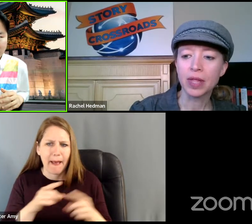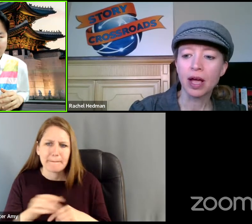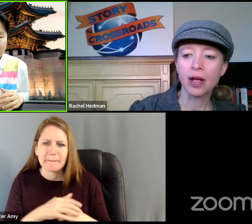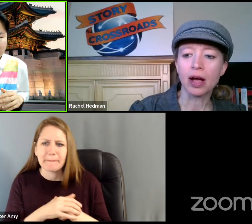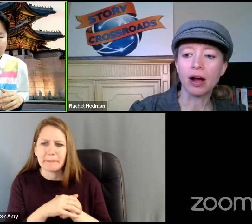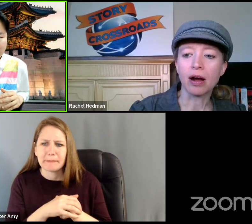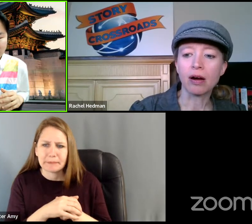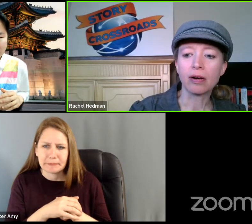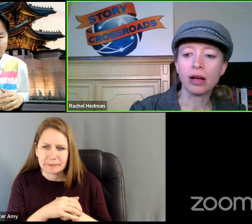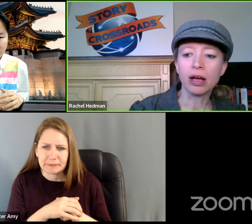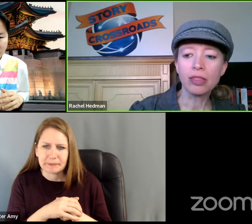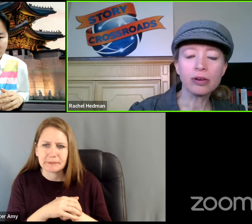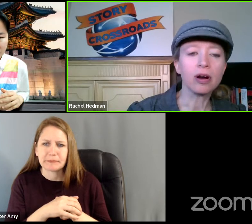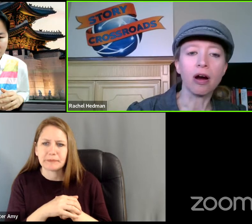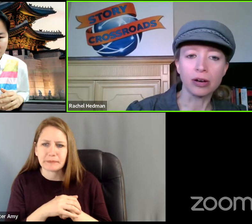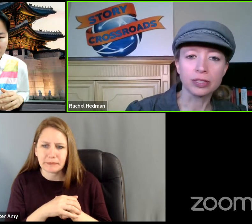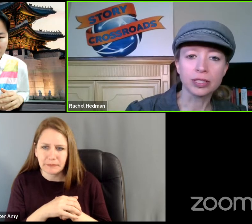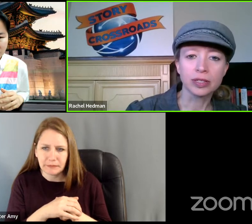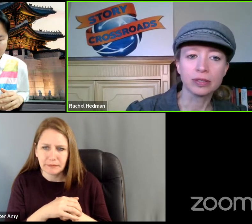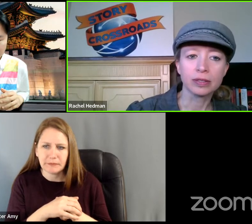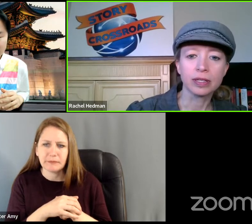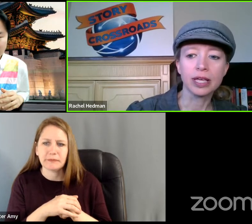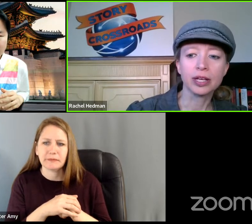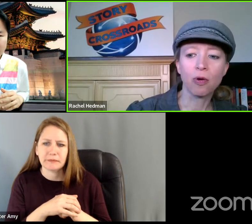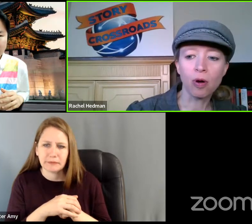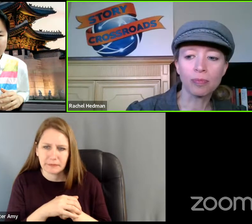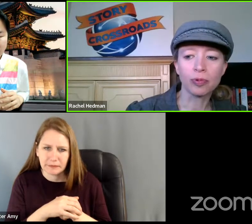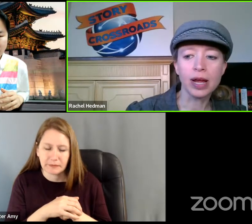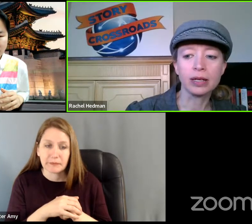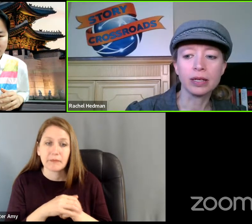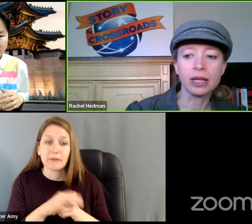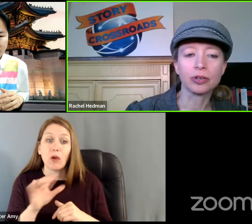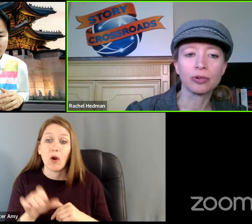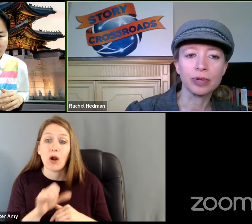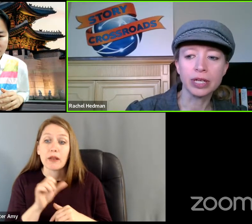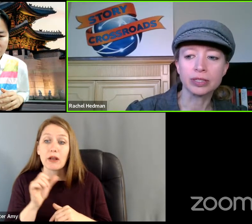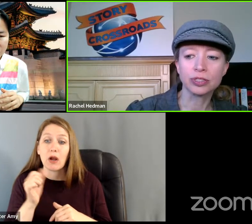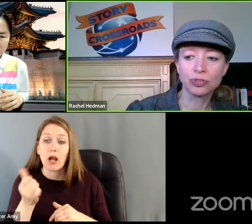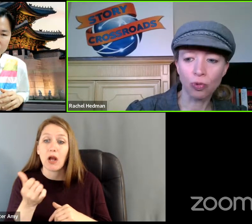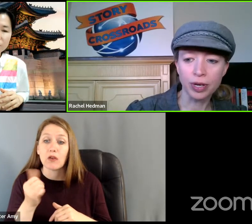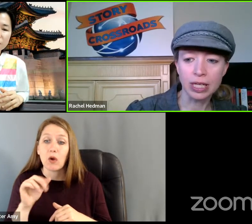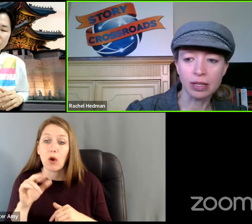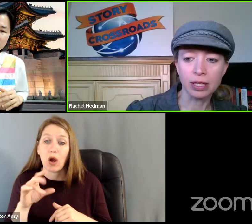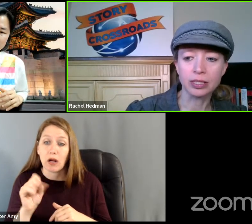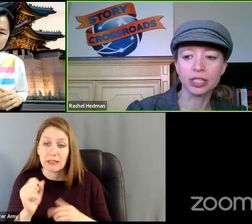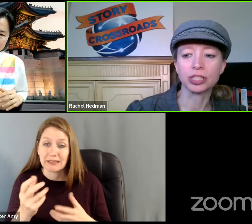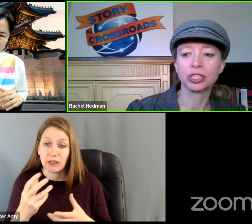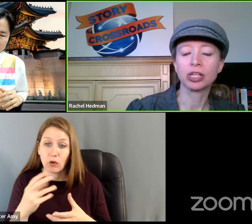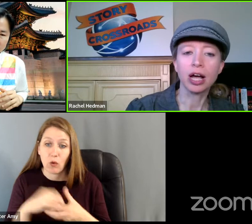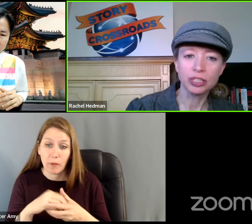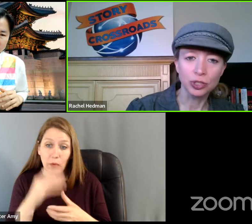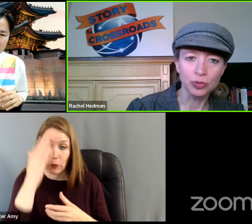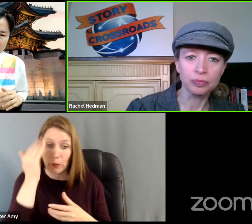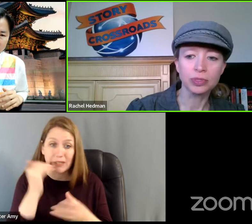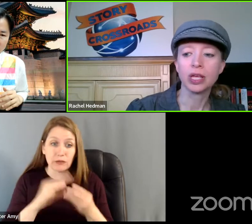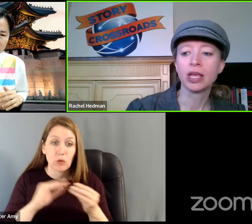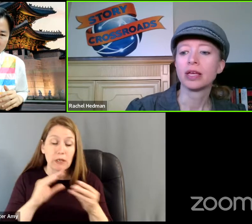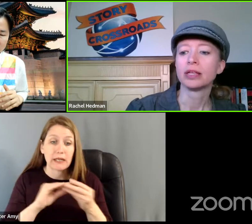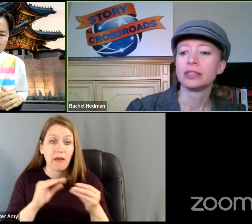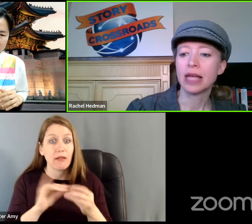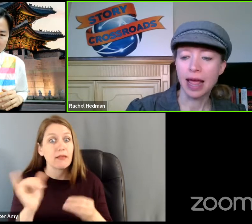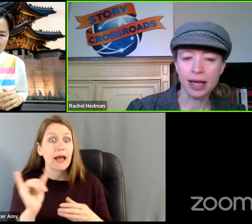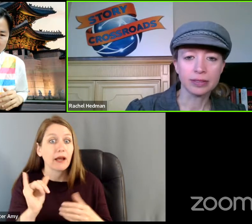is, are other arts incorporated in Korean storytelling, such as